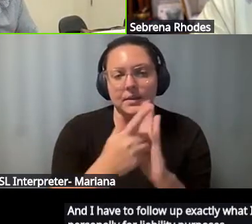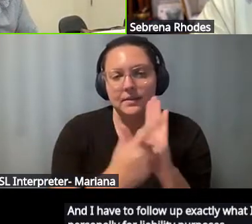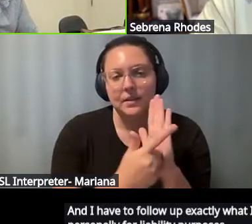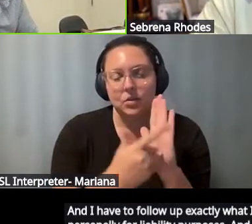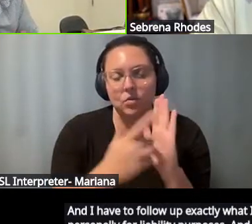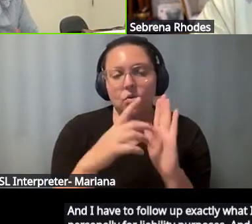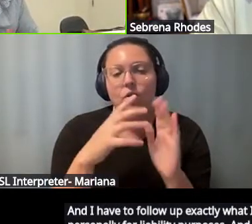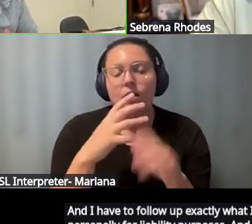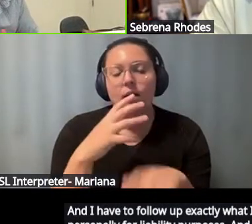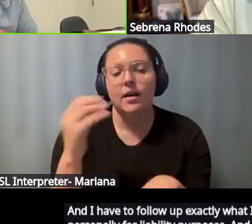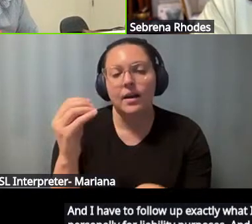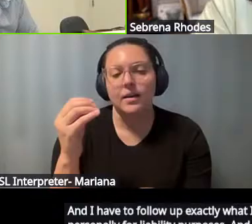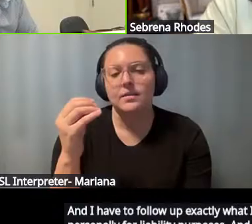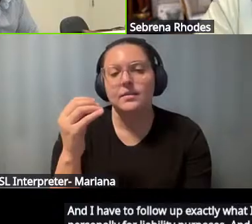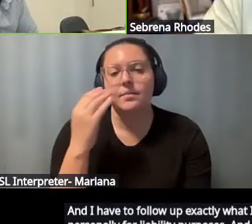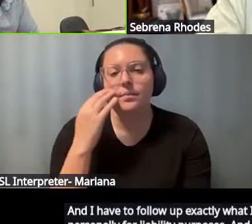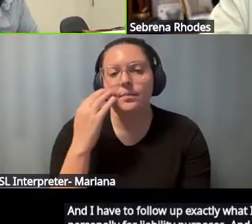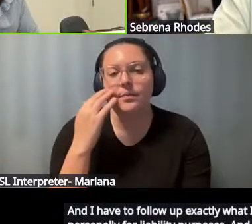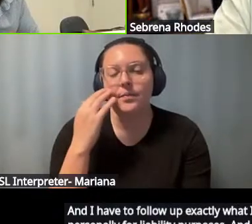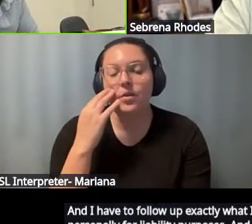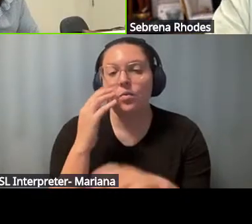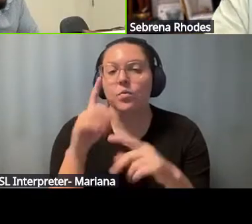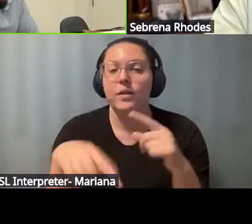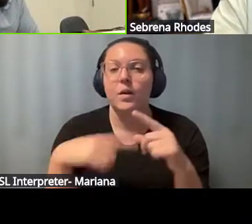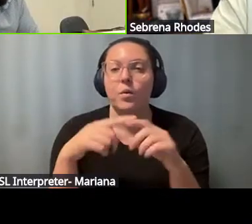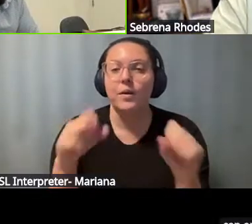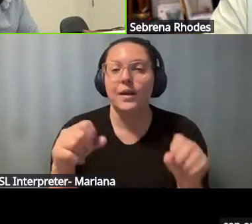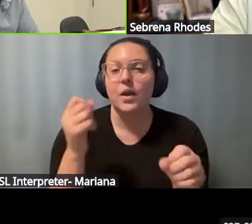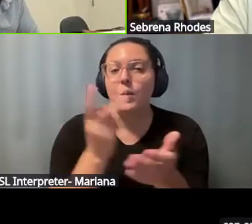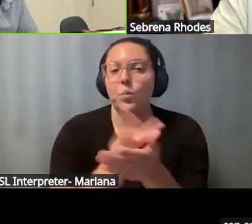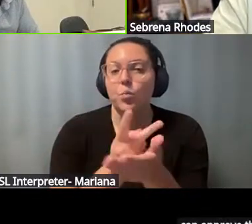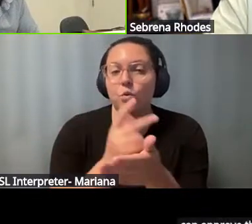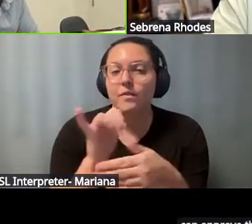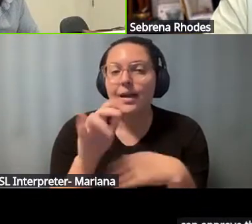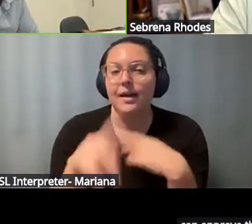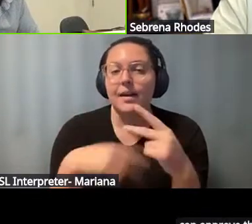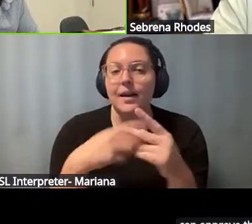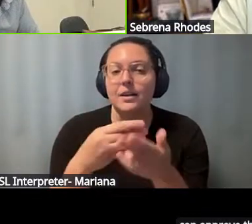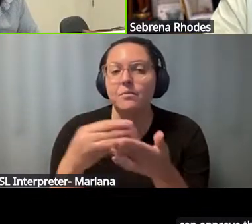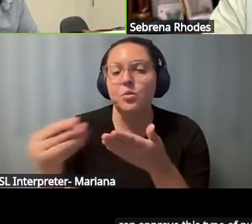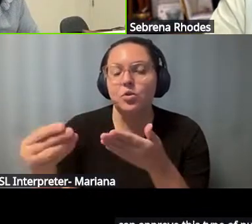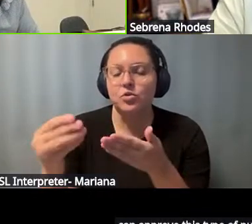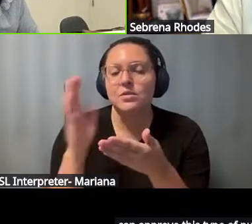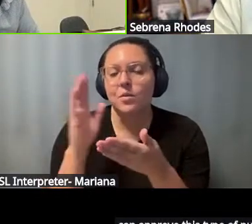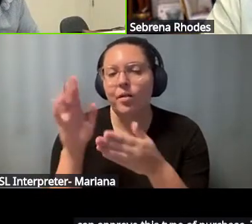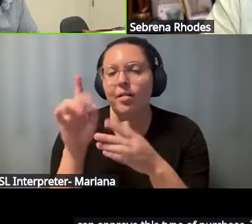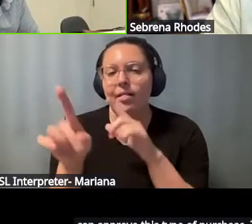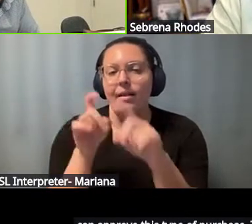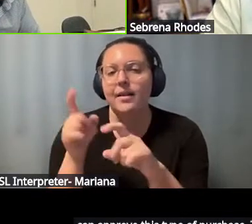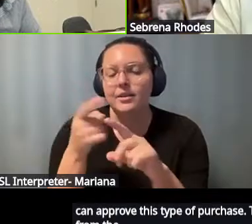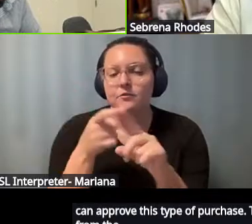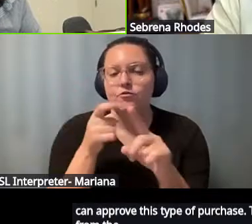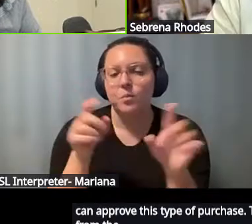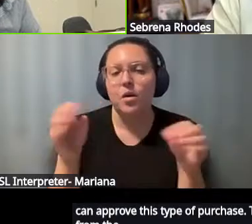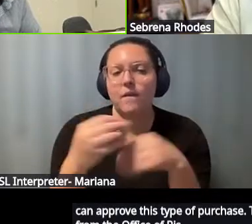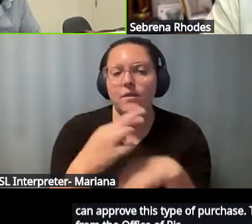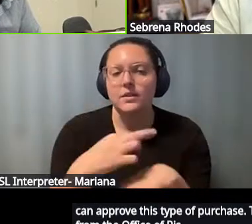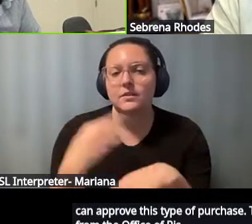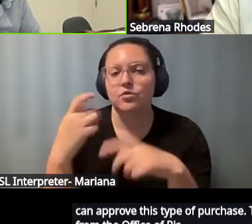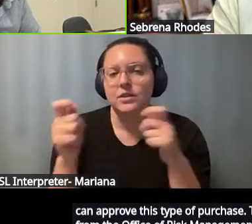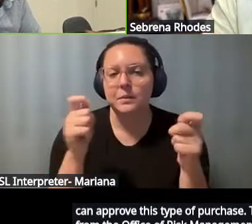when I know that we can approve this type of purchase, those are the questions I'm going to ask from the Office of Risk